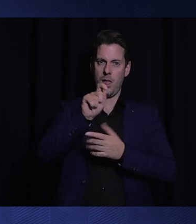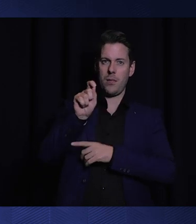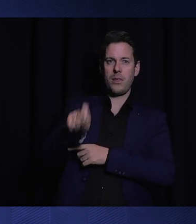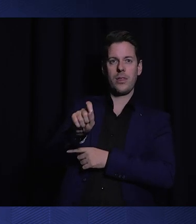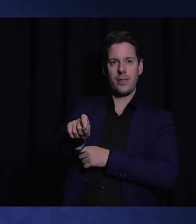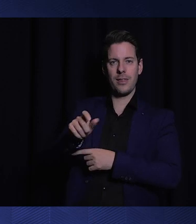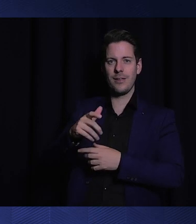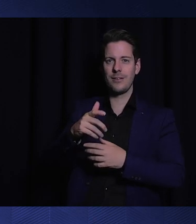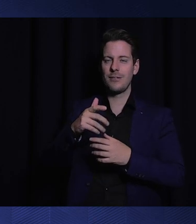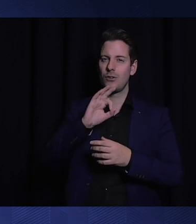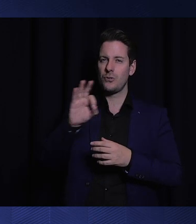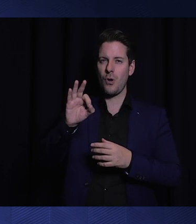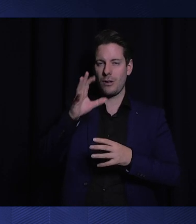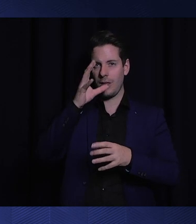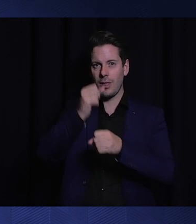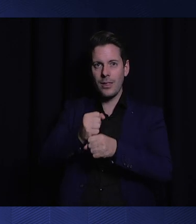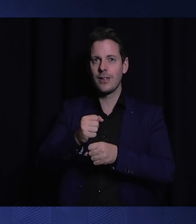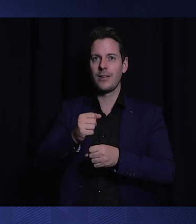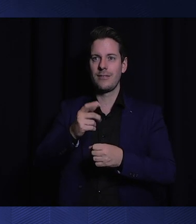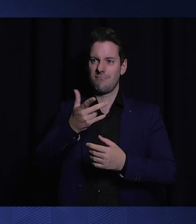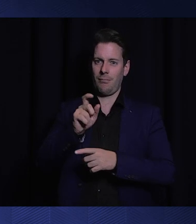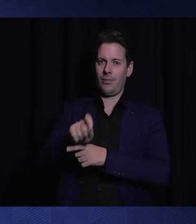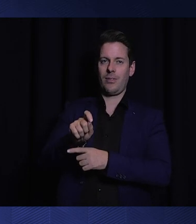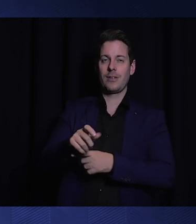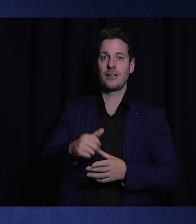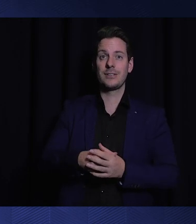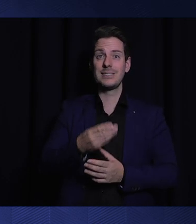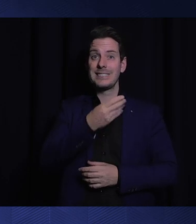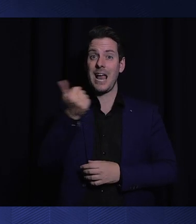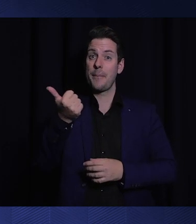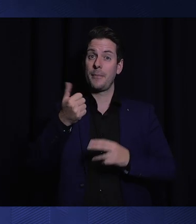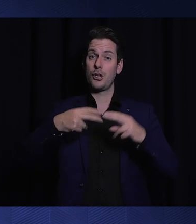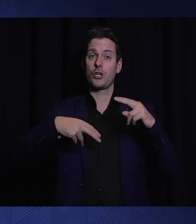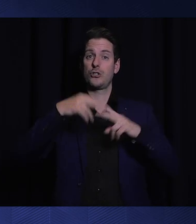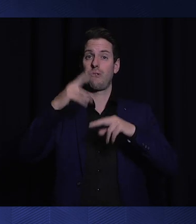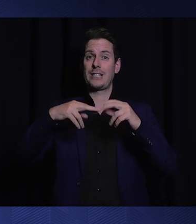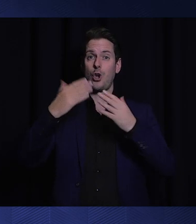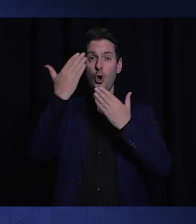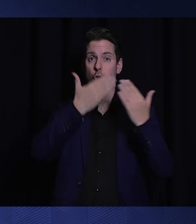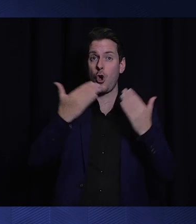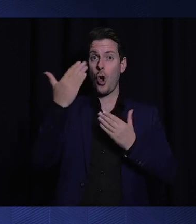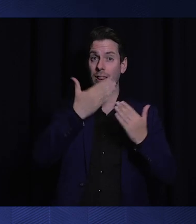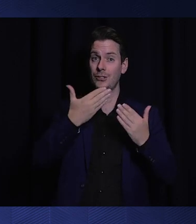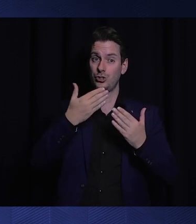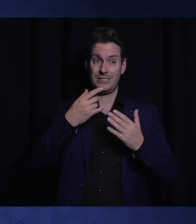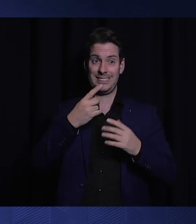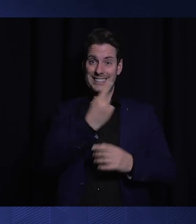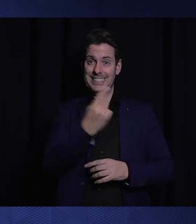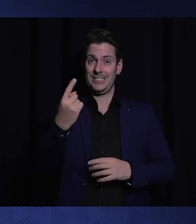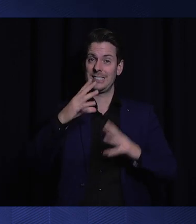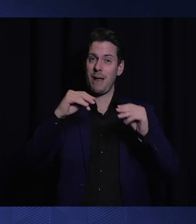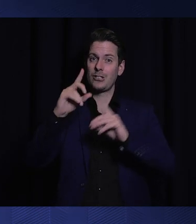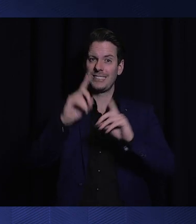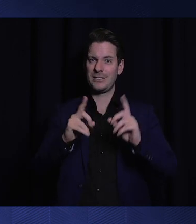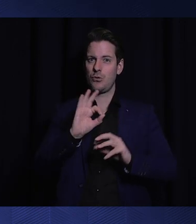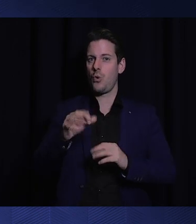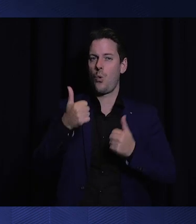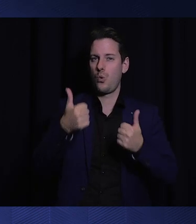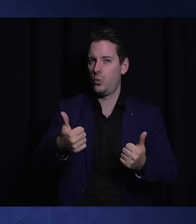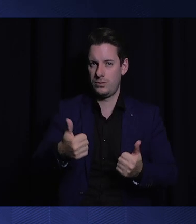human settlements and security all need to come together at a national framework to harness